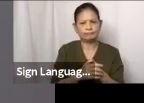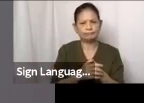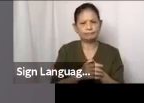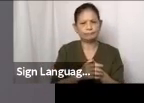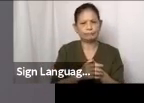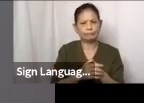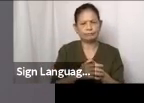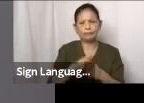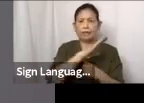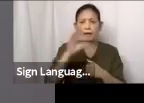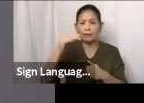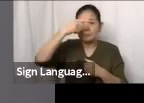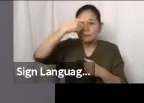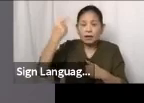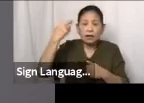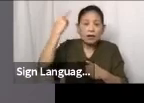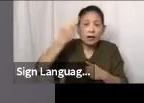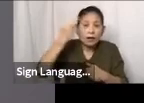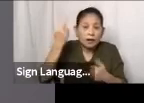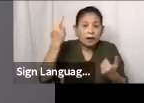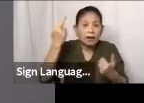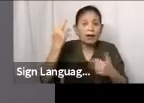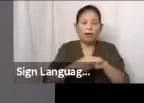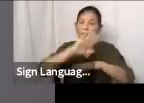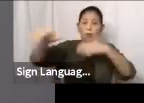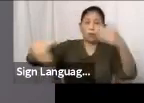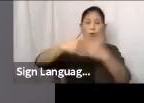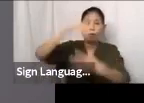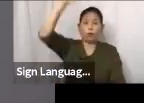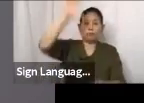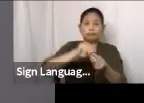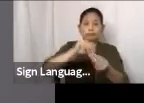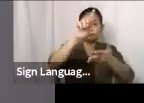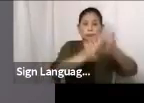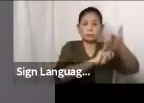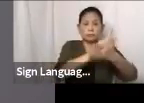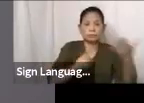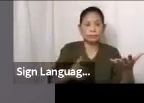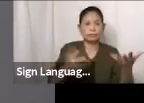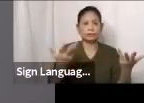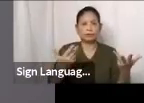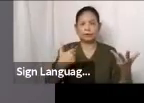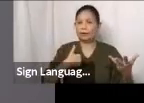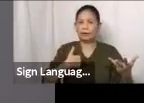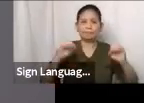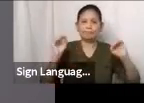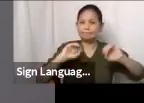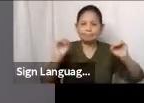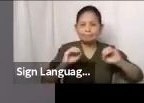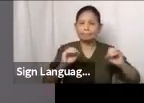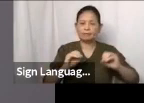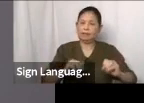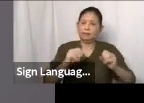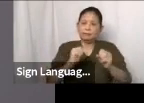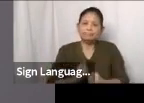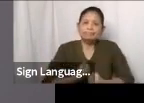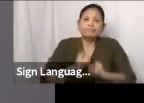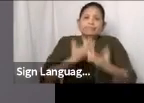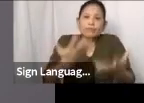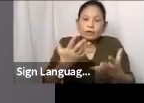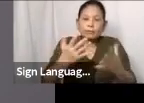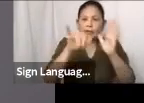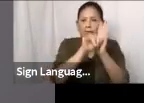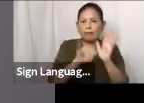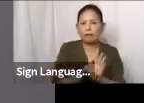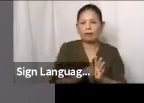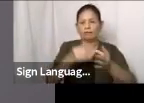As a consequence of all these discriminations, they are left out of home for freedom of expression, of identity, and living